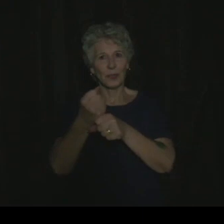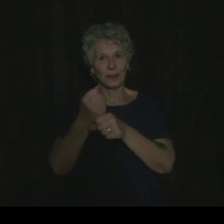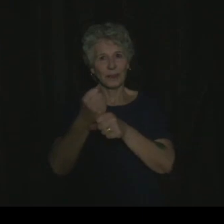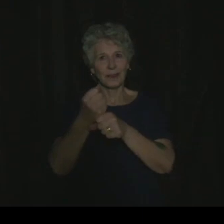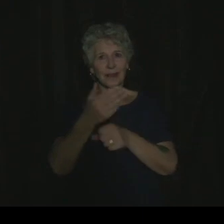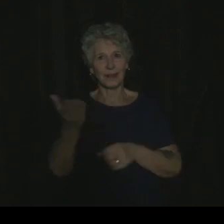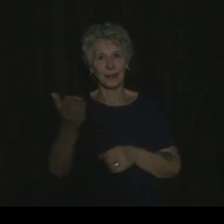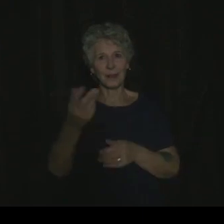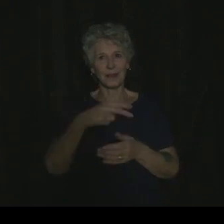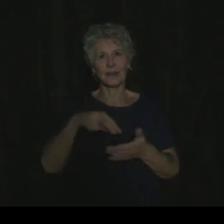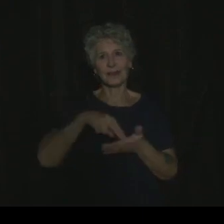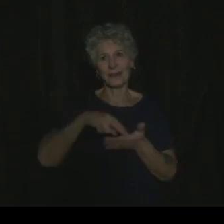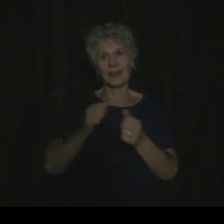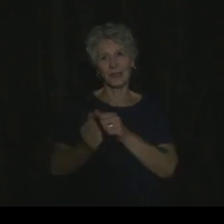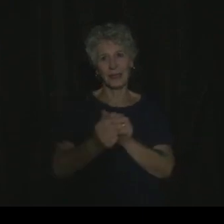Let's stand together.